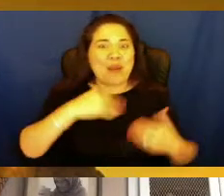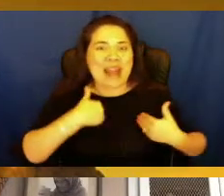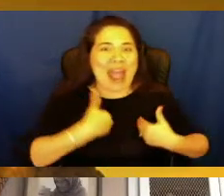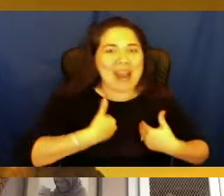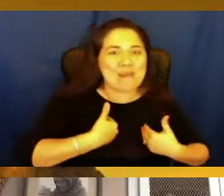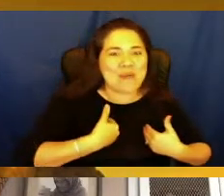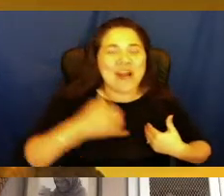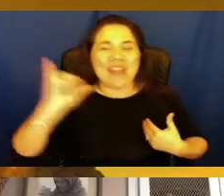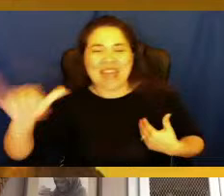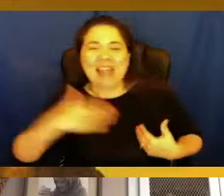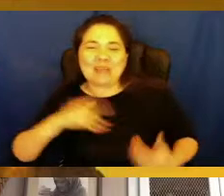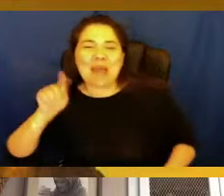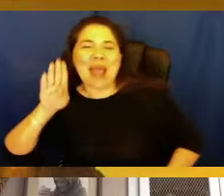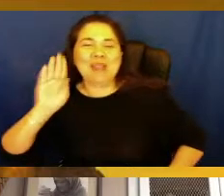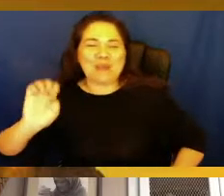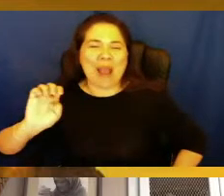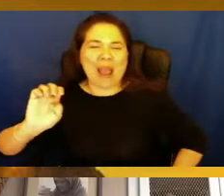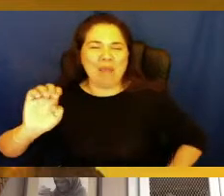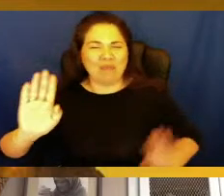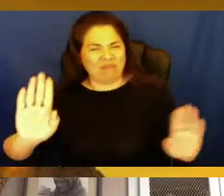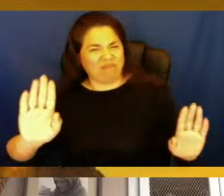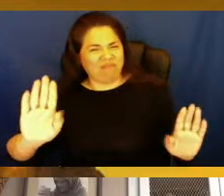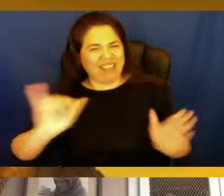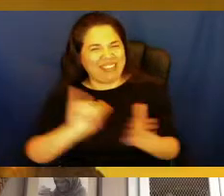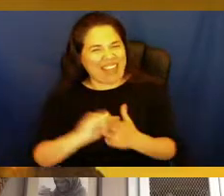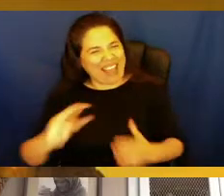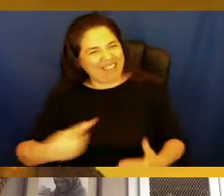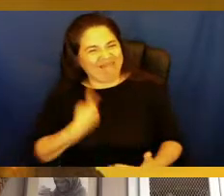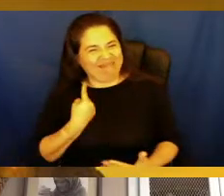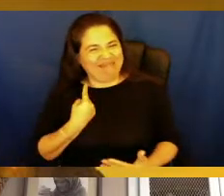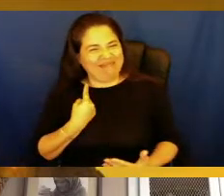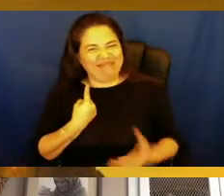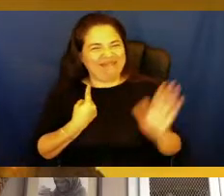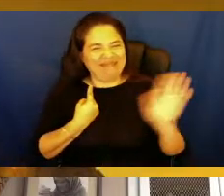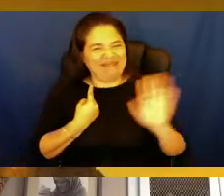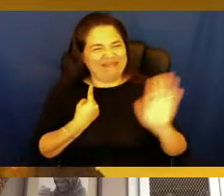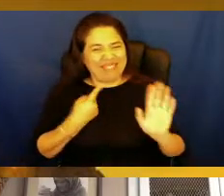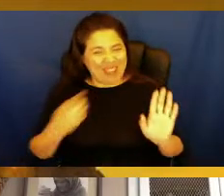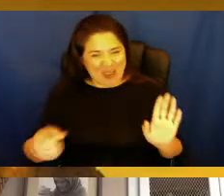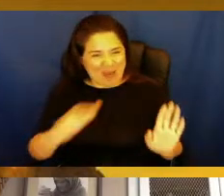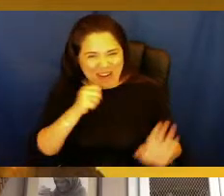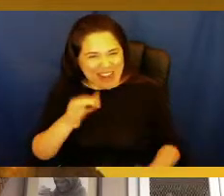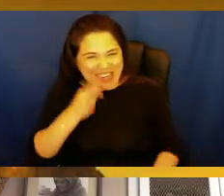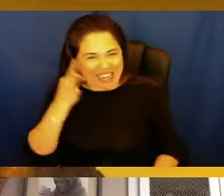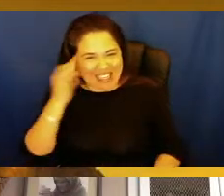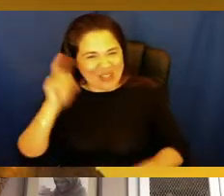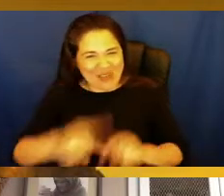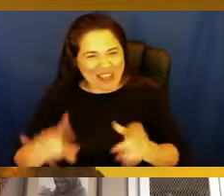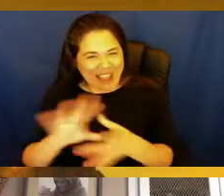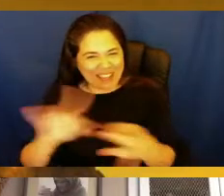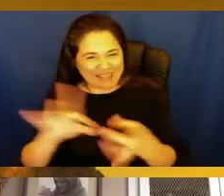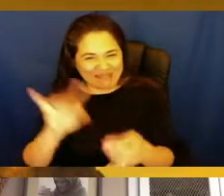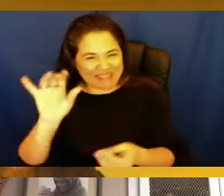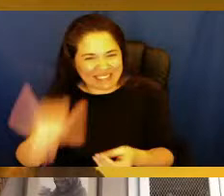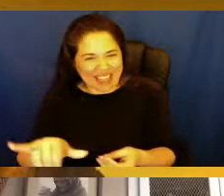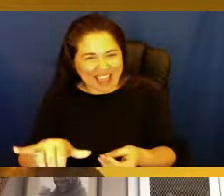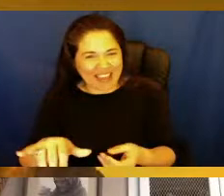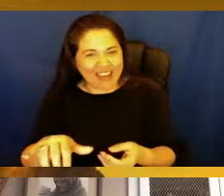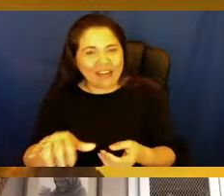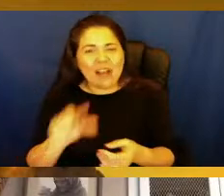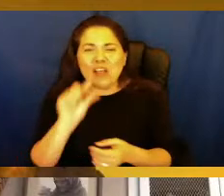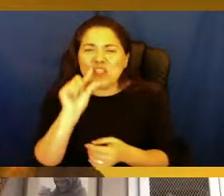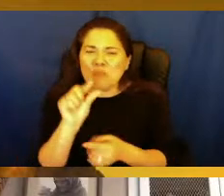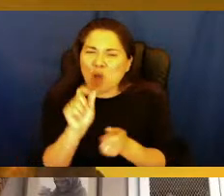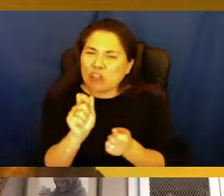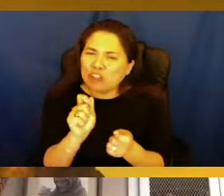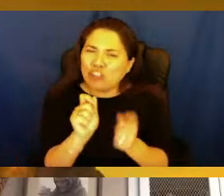tribe. And I feel like that alone is harmful to Indigenous people. So I feel like even little things like that, little changes could